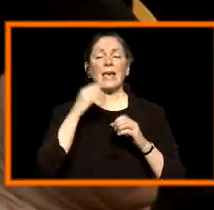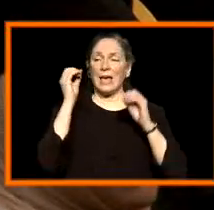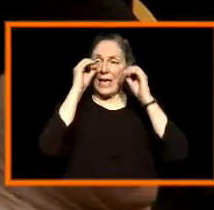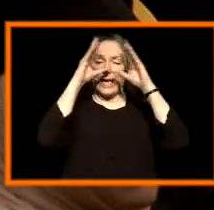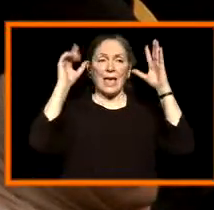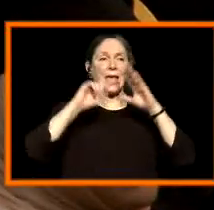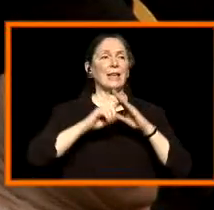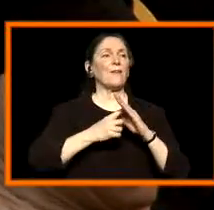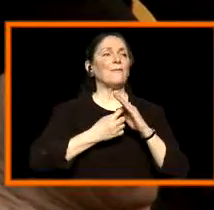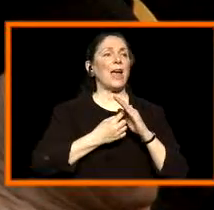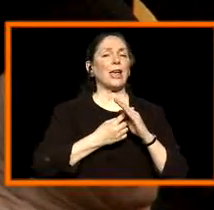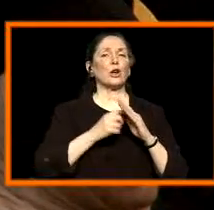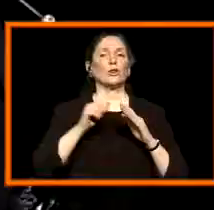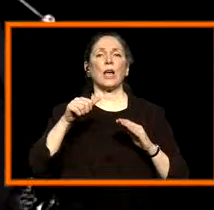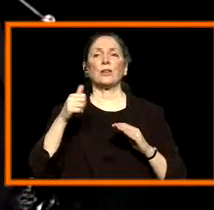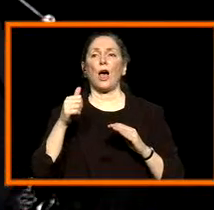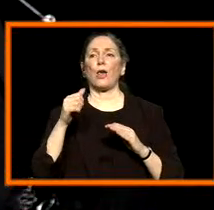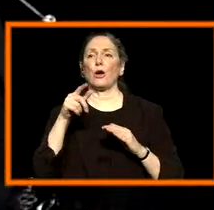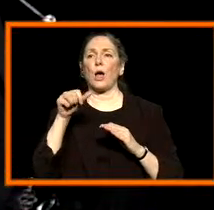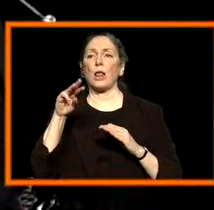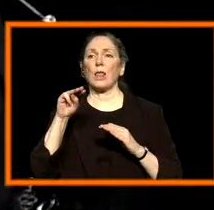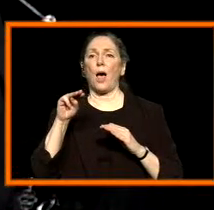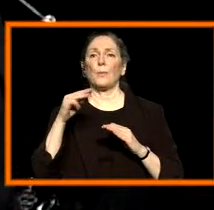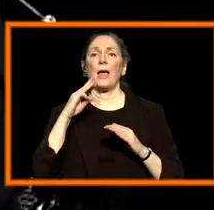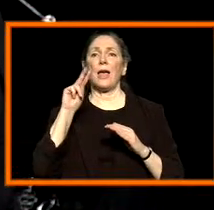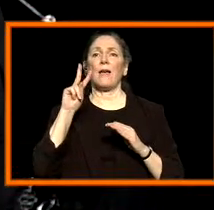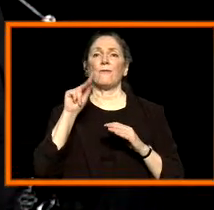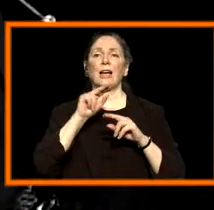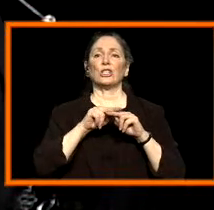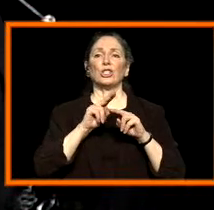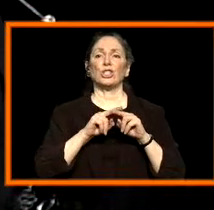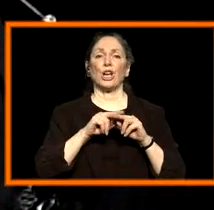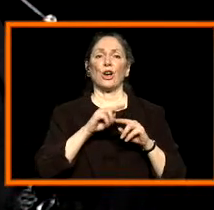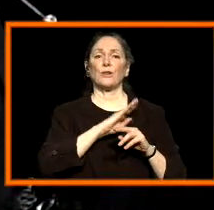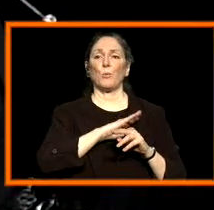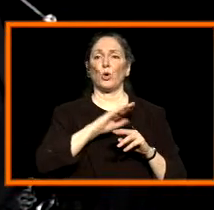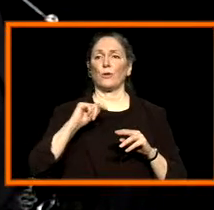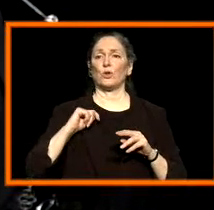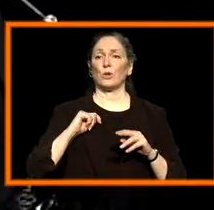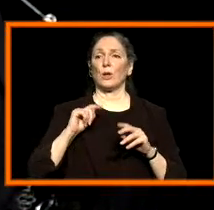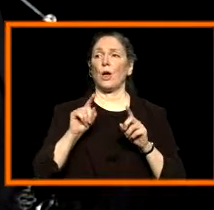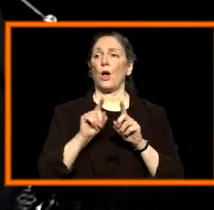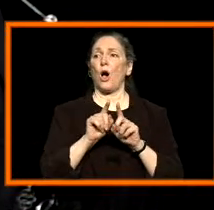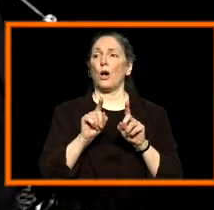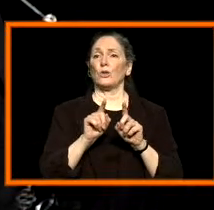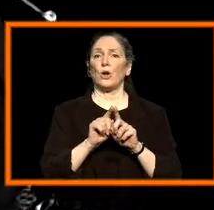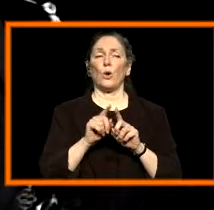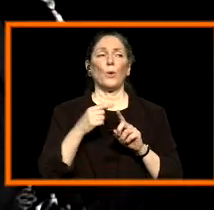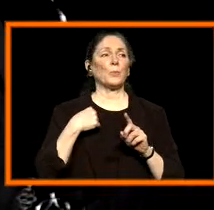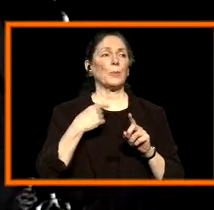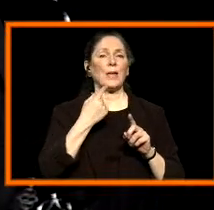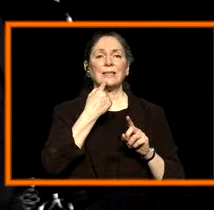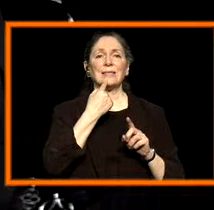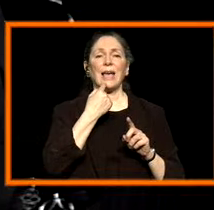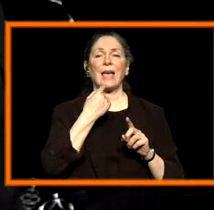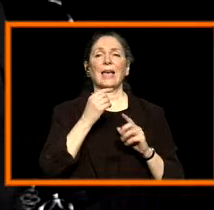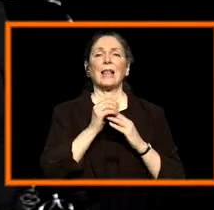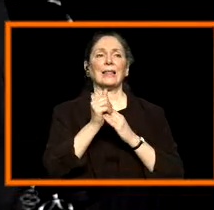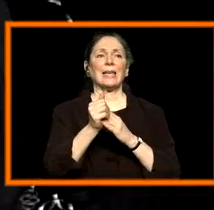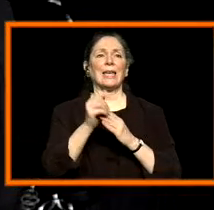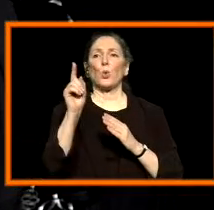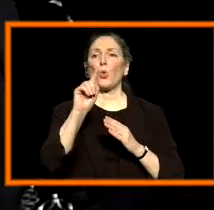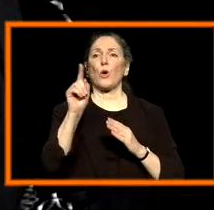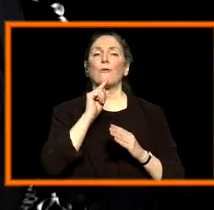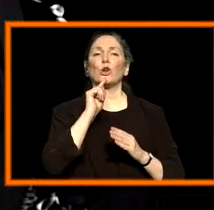fellow alum and vice chair of our GSU Board of Trustees, Angela Sebastian says, lead wherever you are.